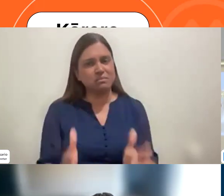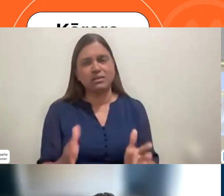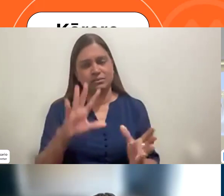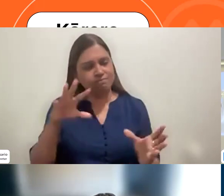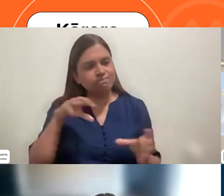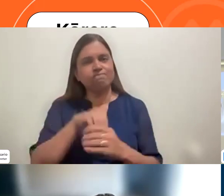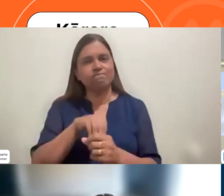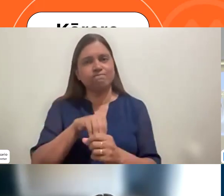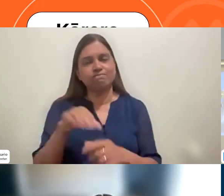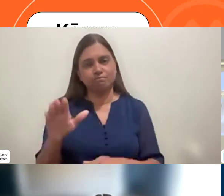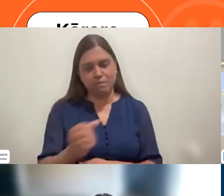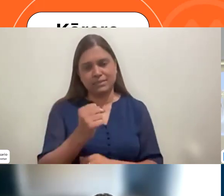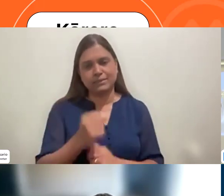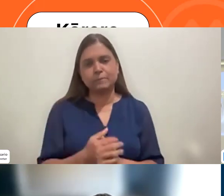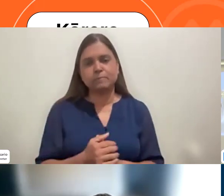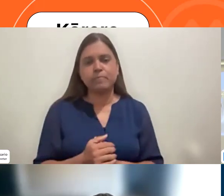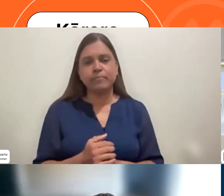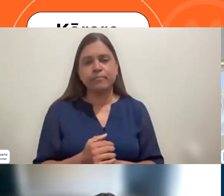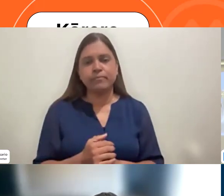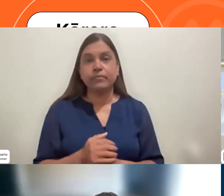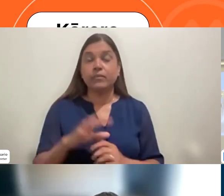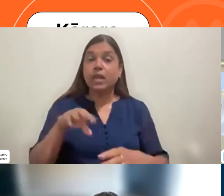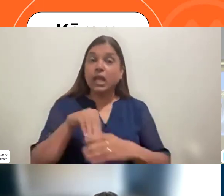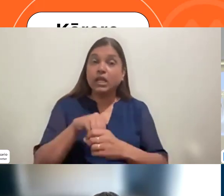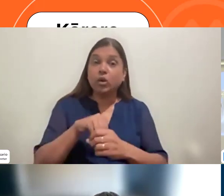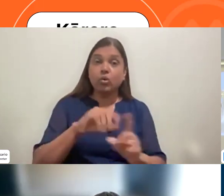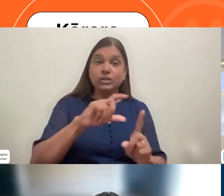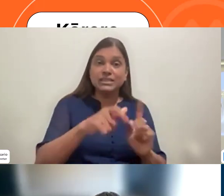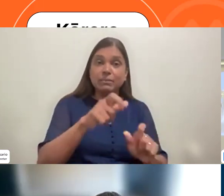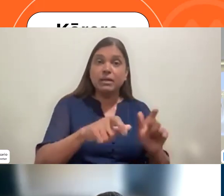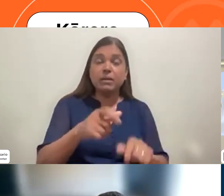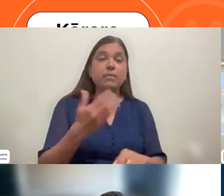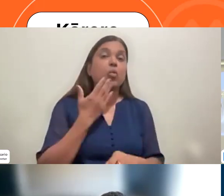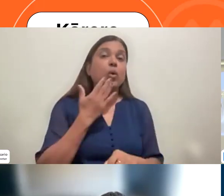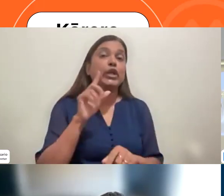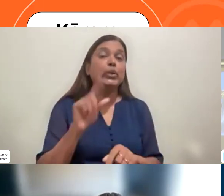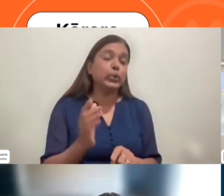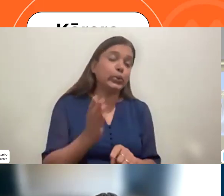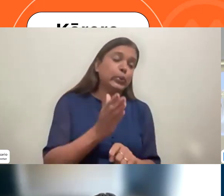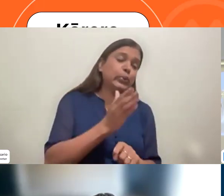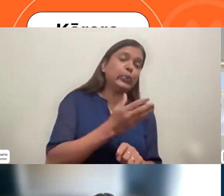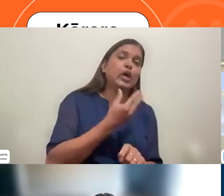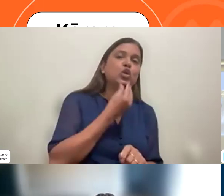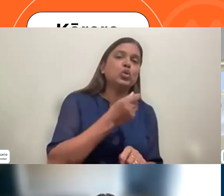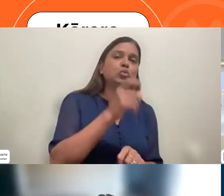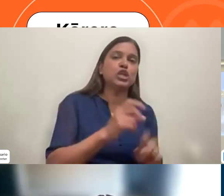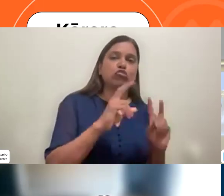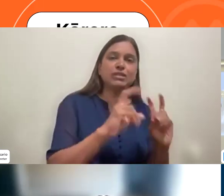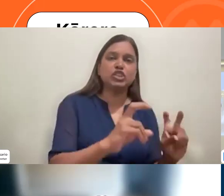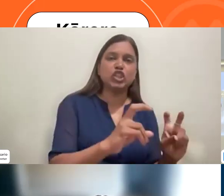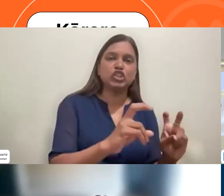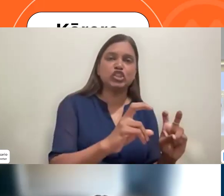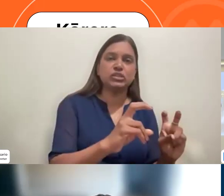We want to include disabled people in user research, developing systems before and after they're